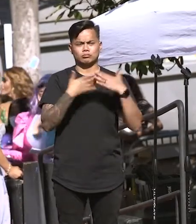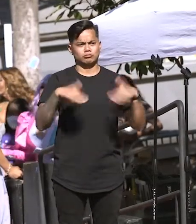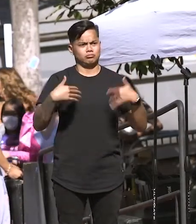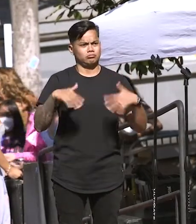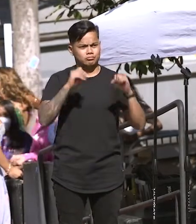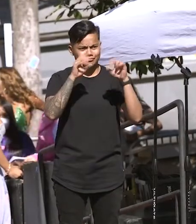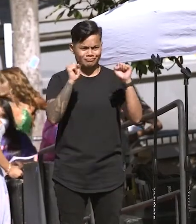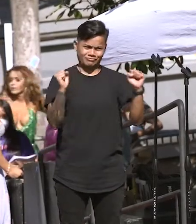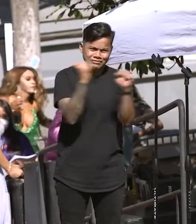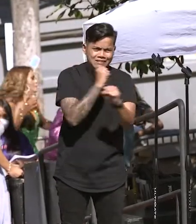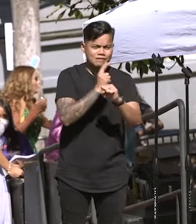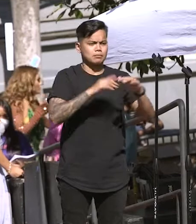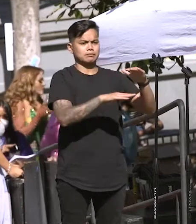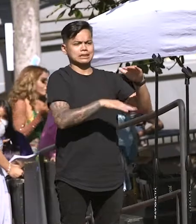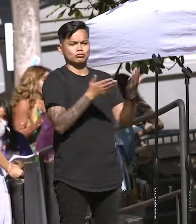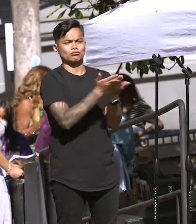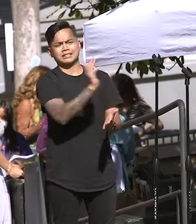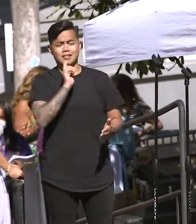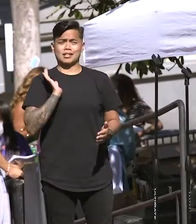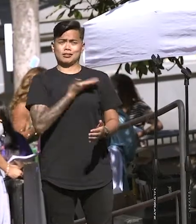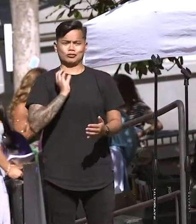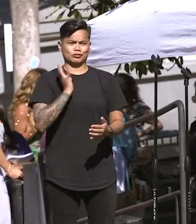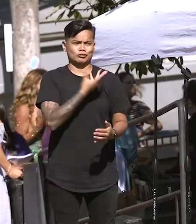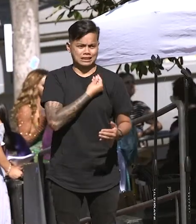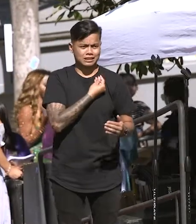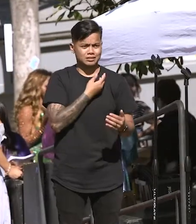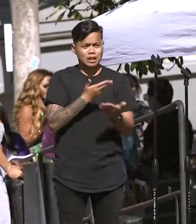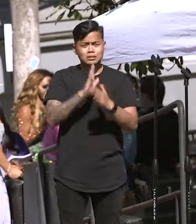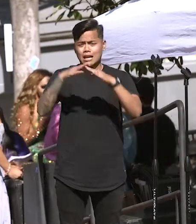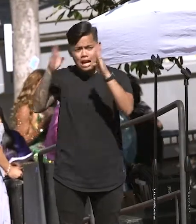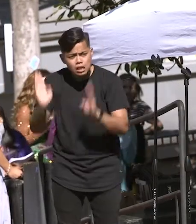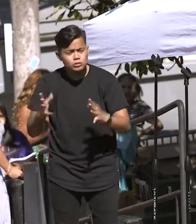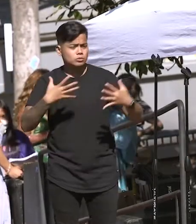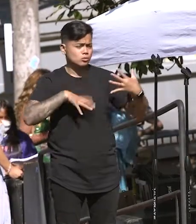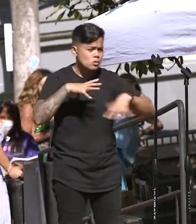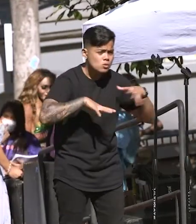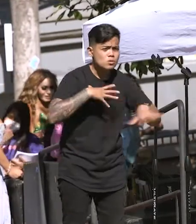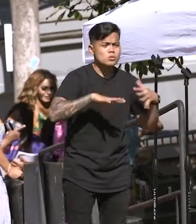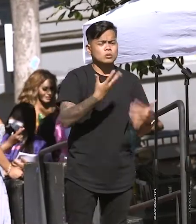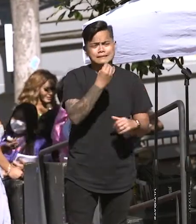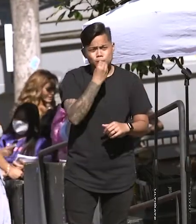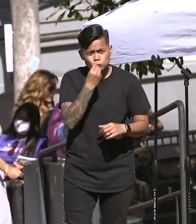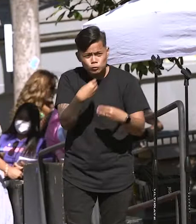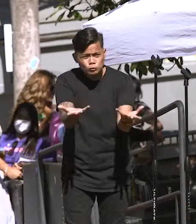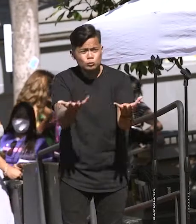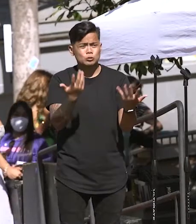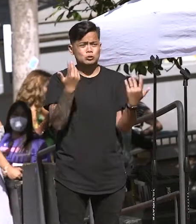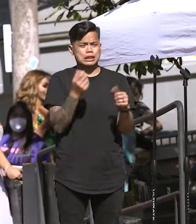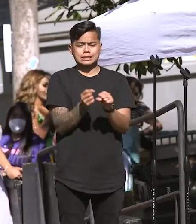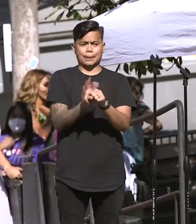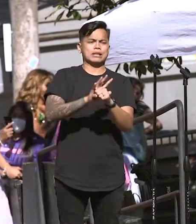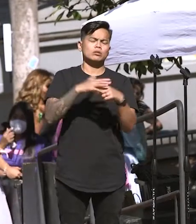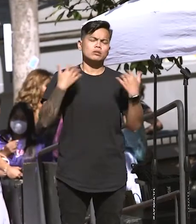rights as transgender folks, our housing, our clothing, our existence, our sustenance, especially during the pandemic, was something